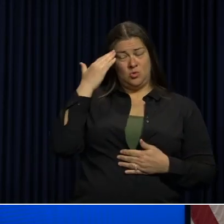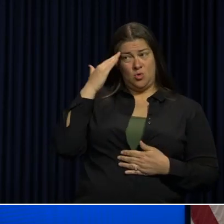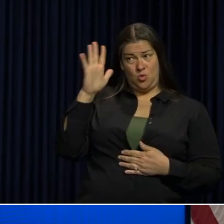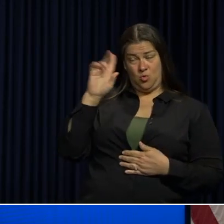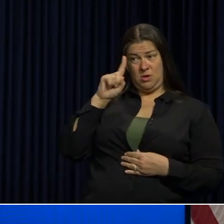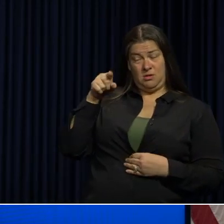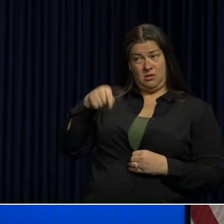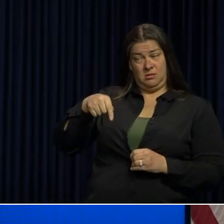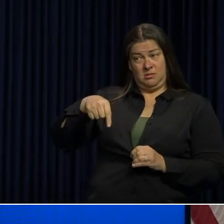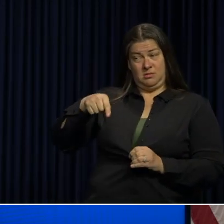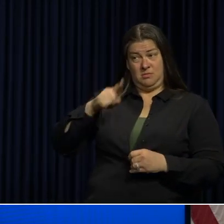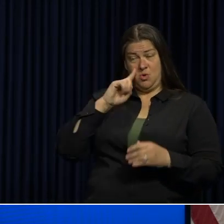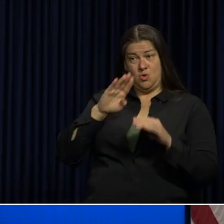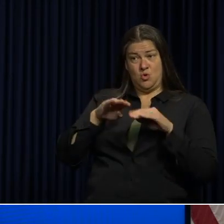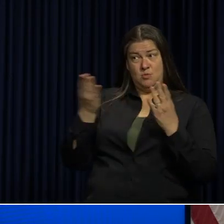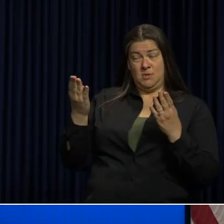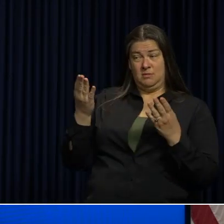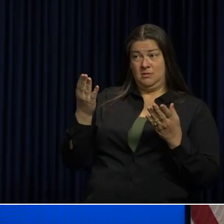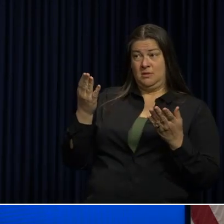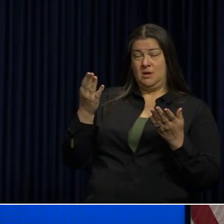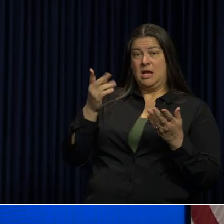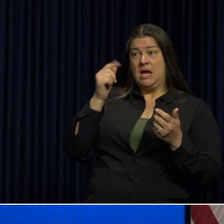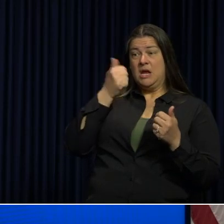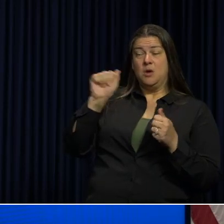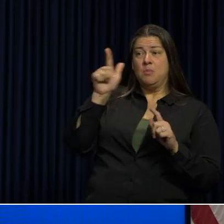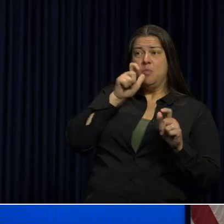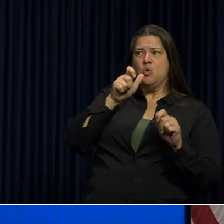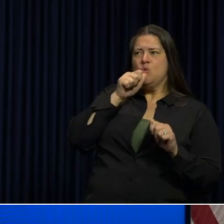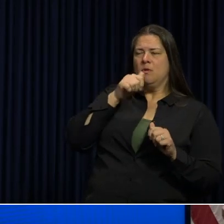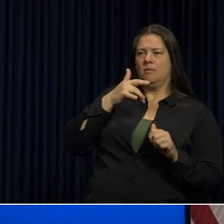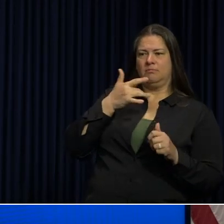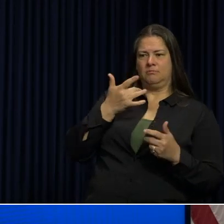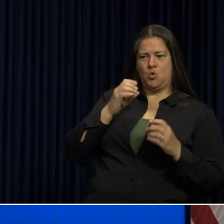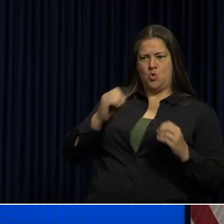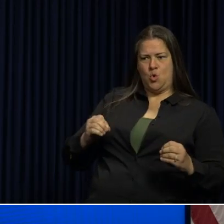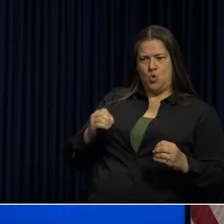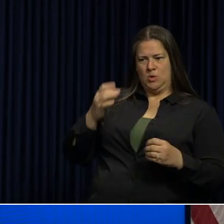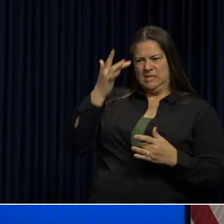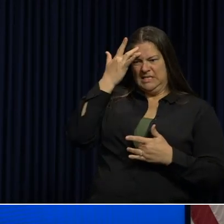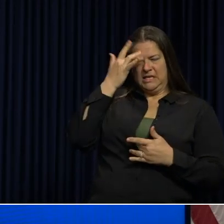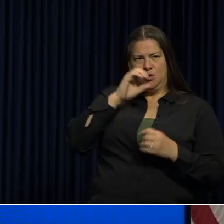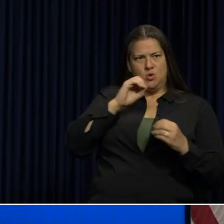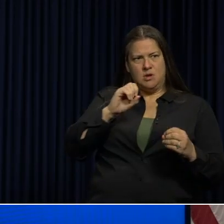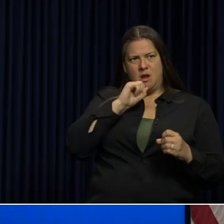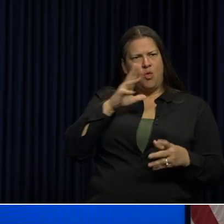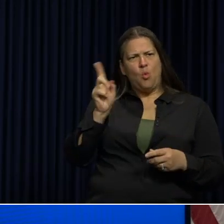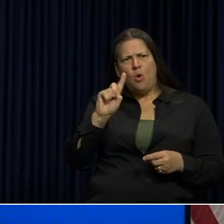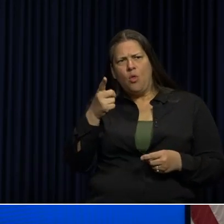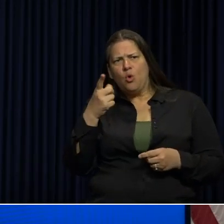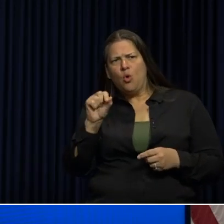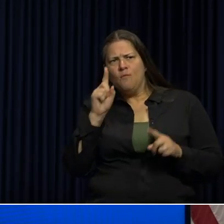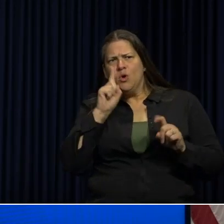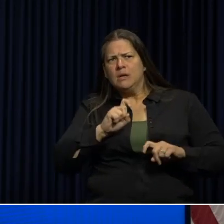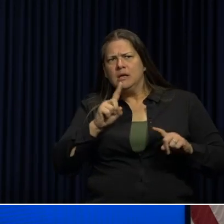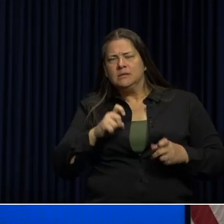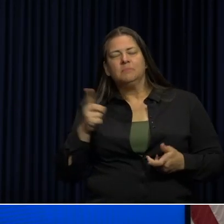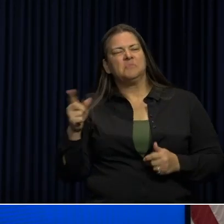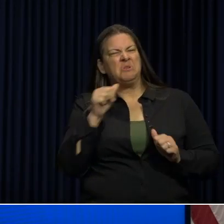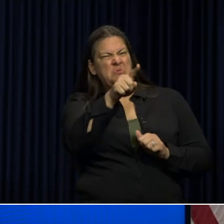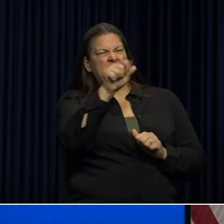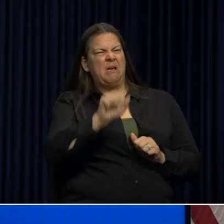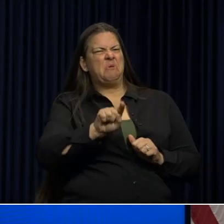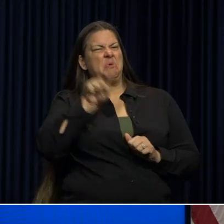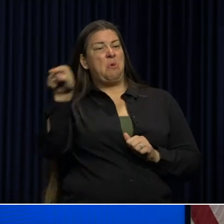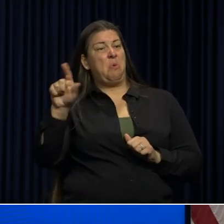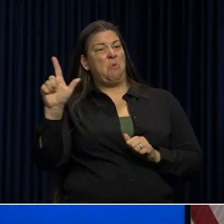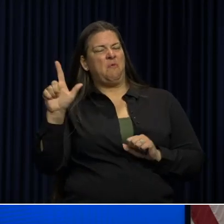asymptomatic folks. You can go to Lexington, you can go to Louisville, which are the two closest places right now. It is open to everyone.